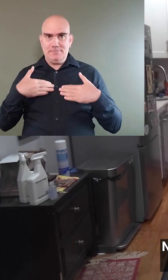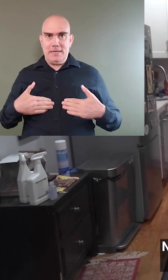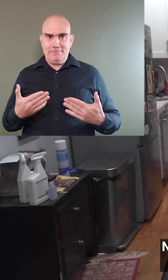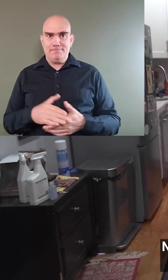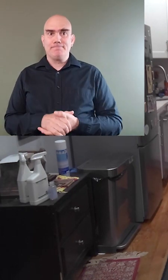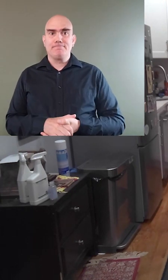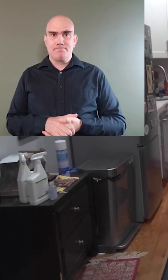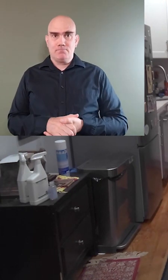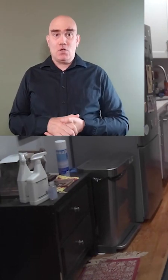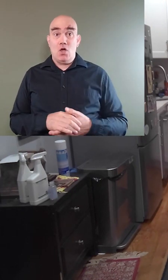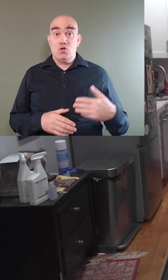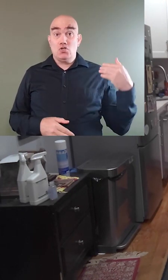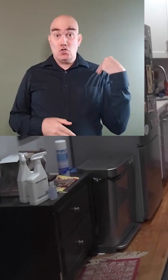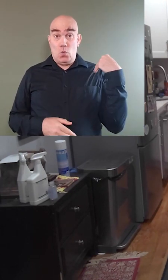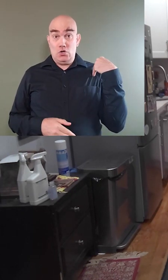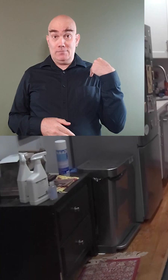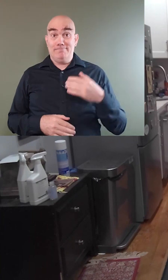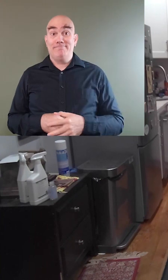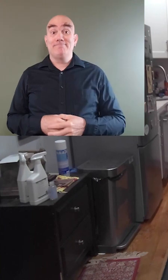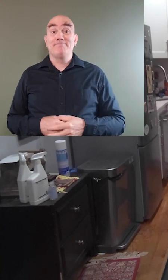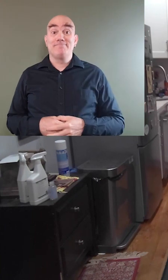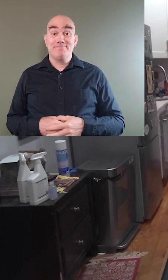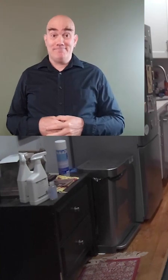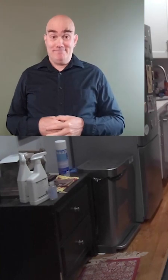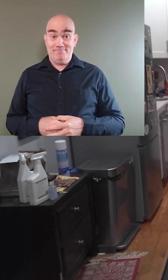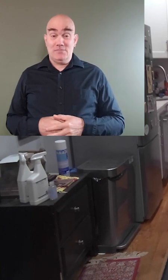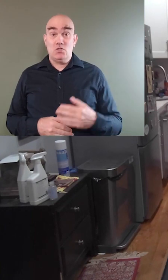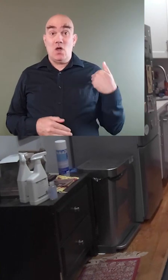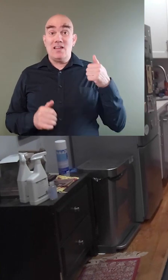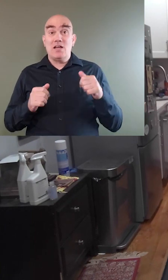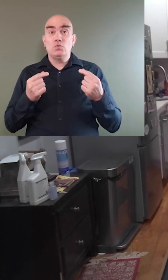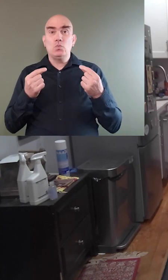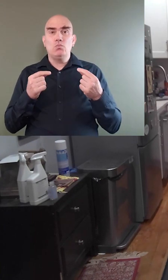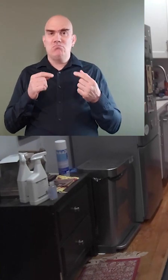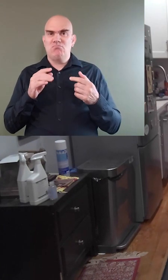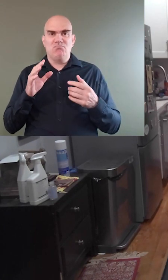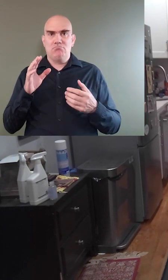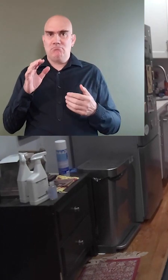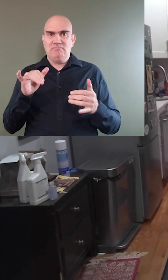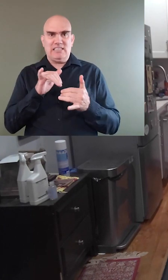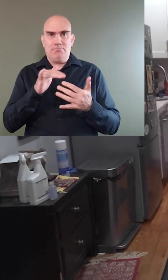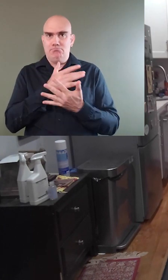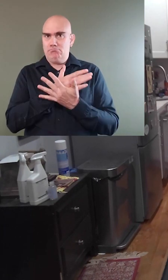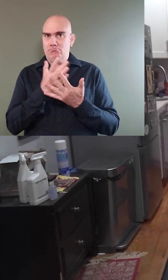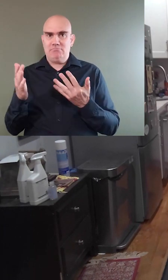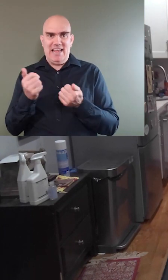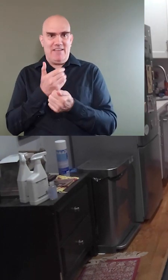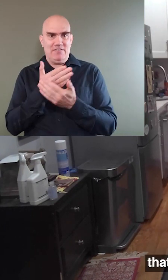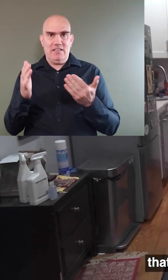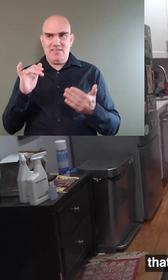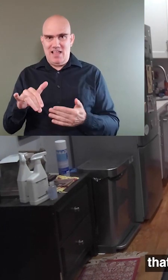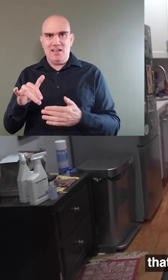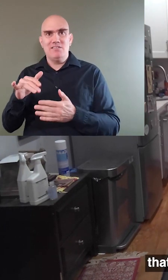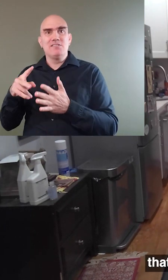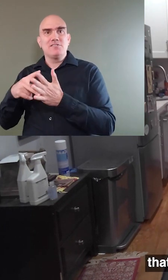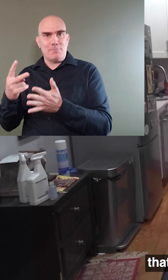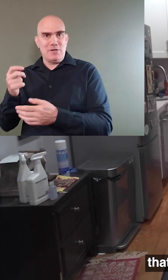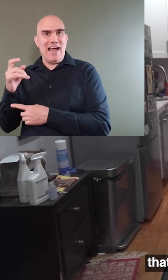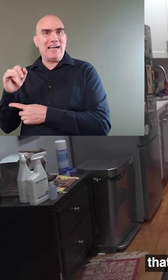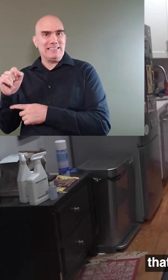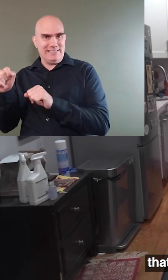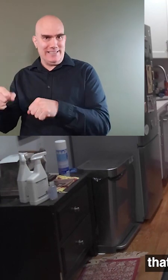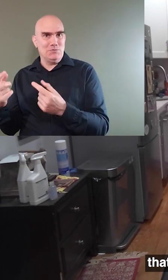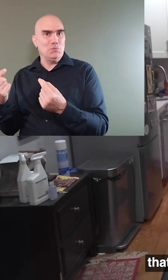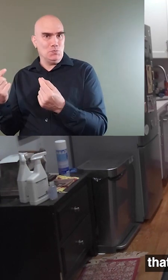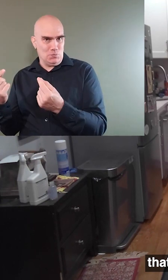body. They are the shoulder. Now the shoulder can do all of the things that a